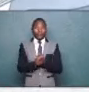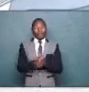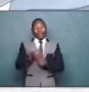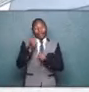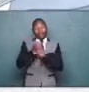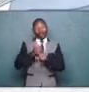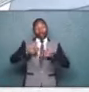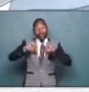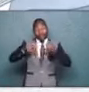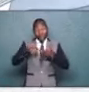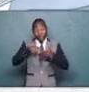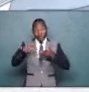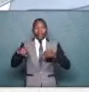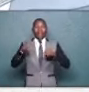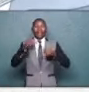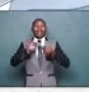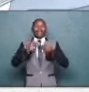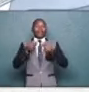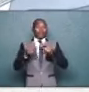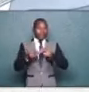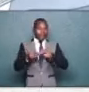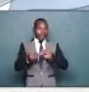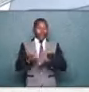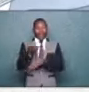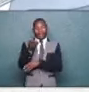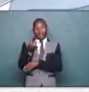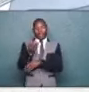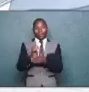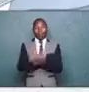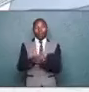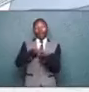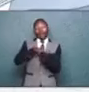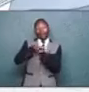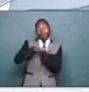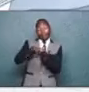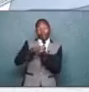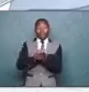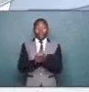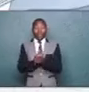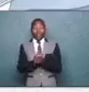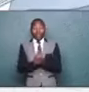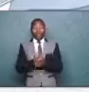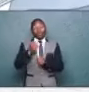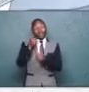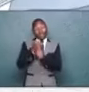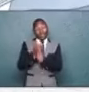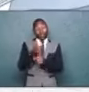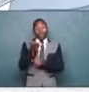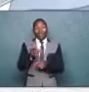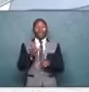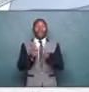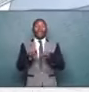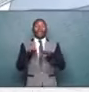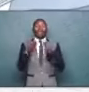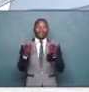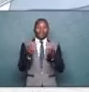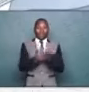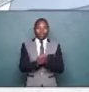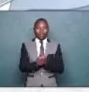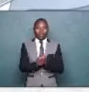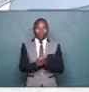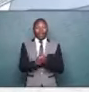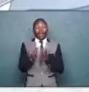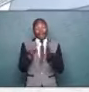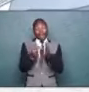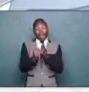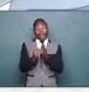voter registration will take place. This is to brief them on the conduct of the pilot voter registration as well as